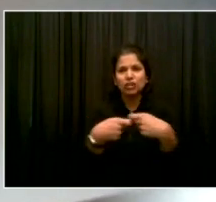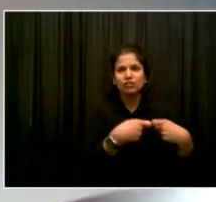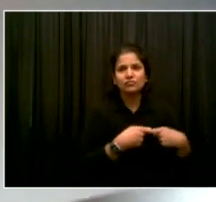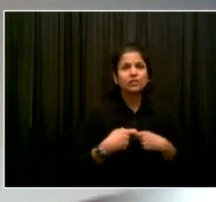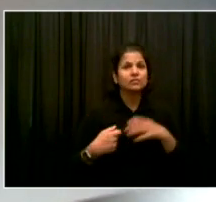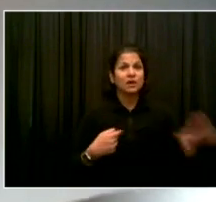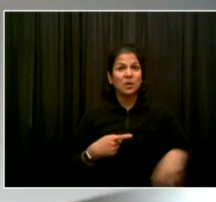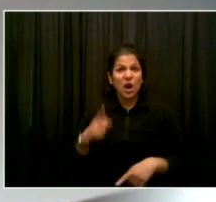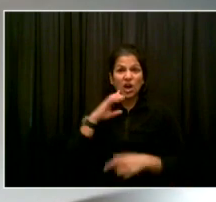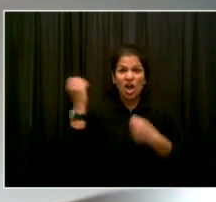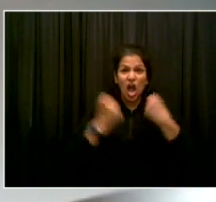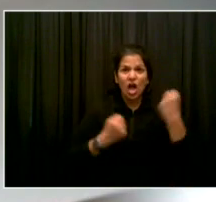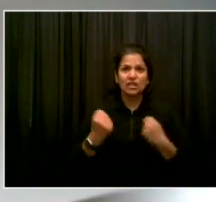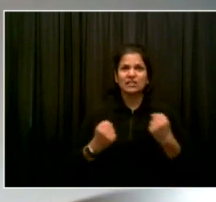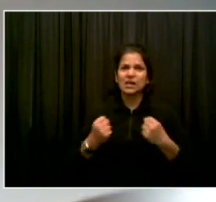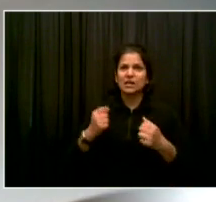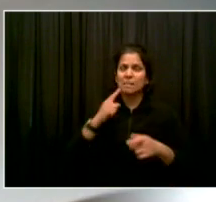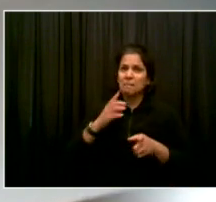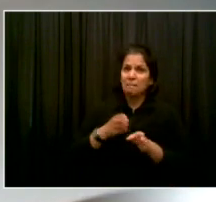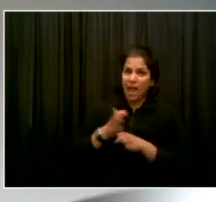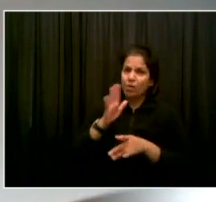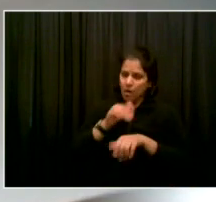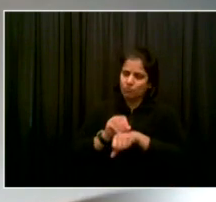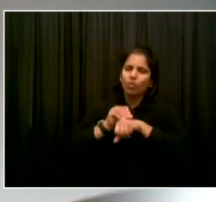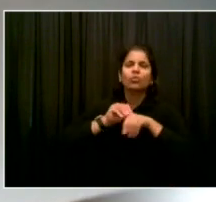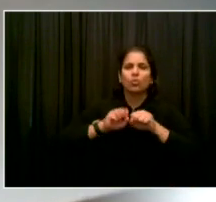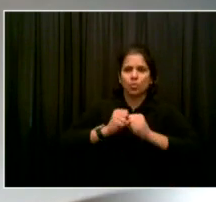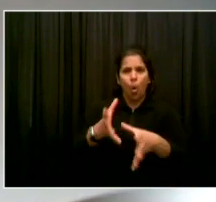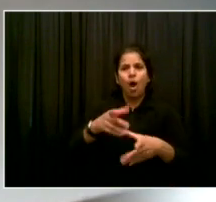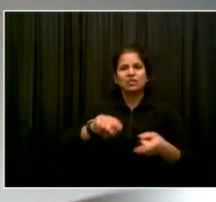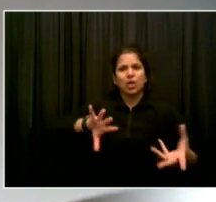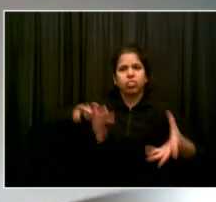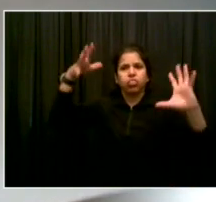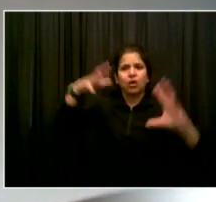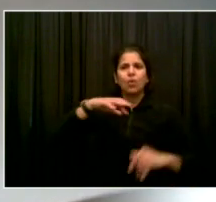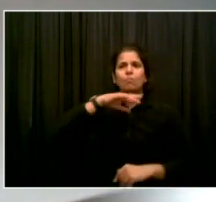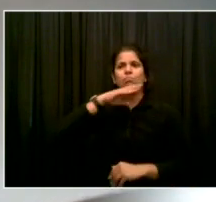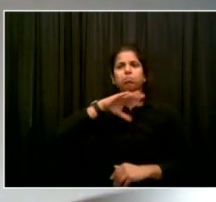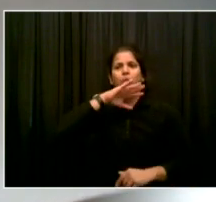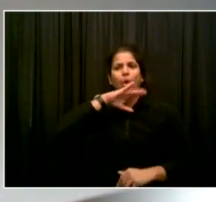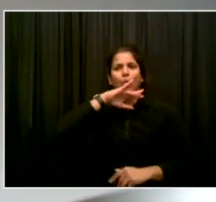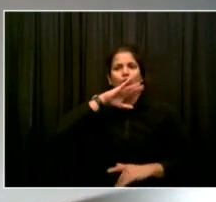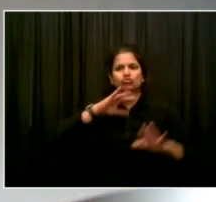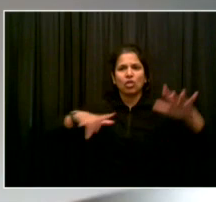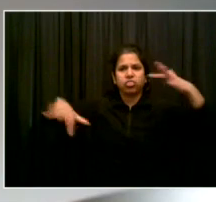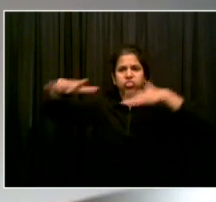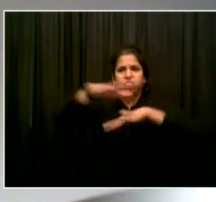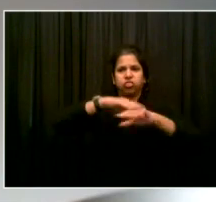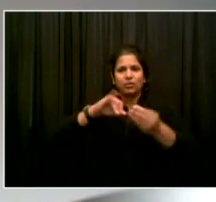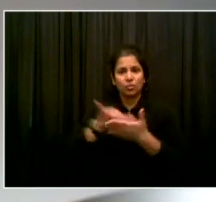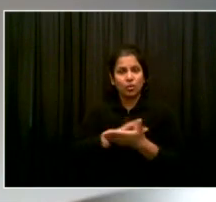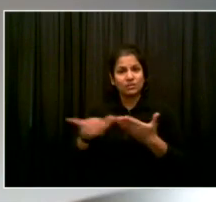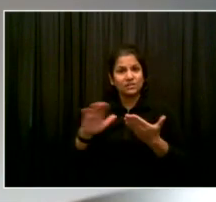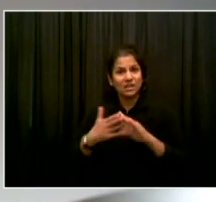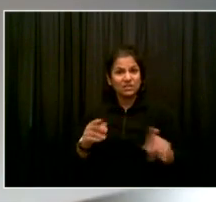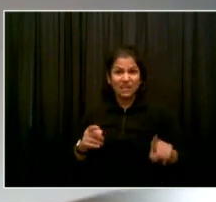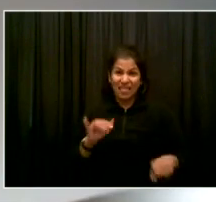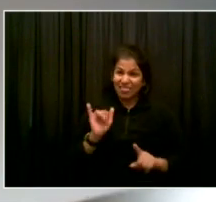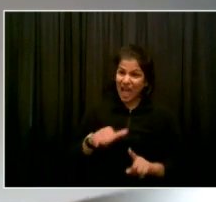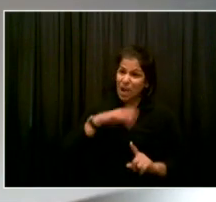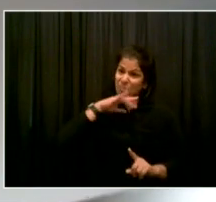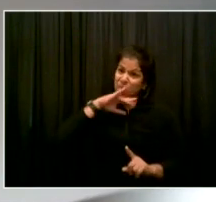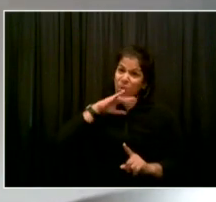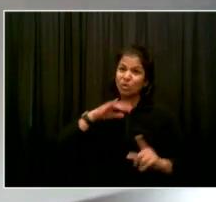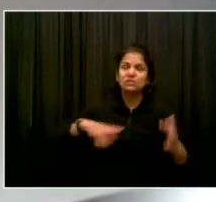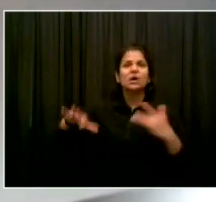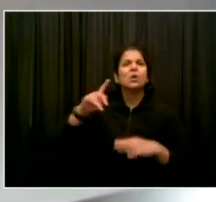often disproportionately impact communities of color who are located close to highways and diesel depots. We're really